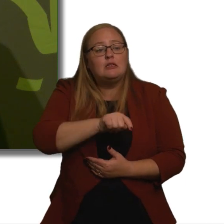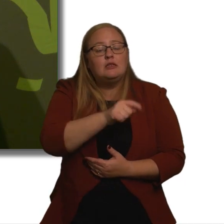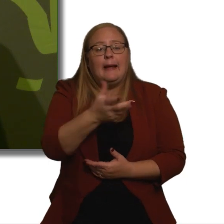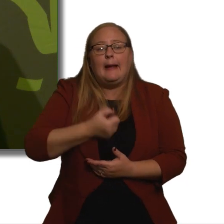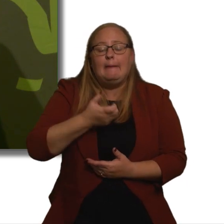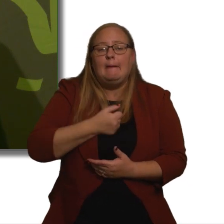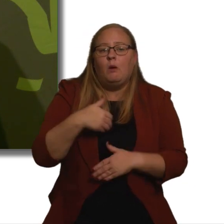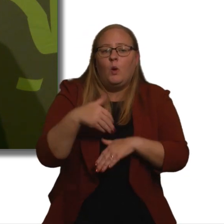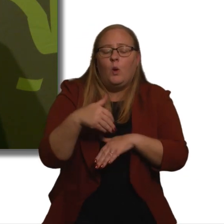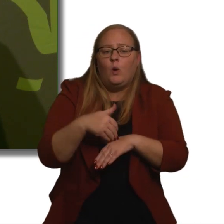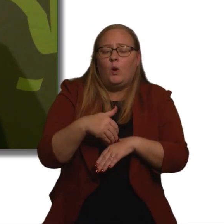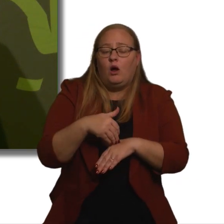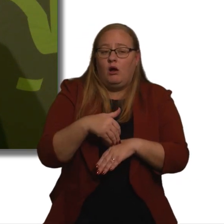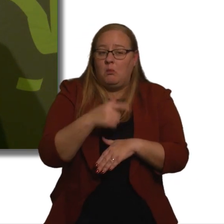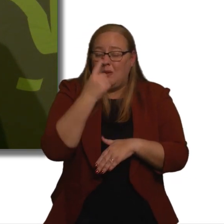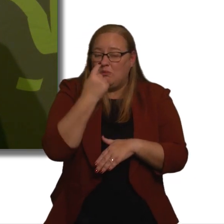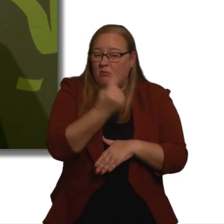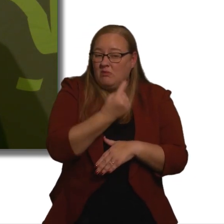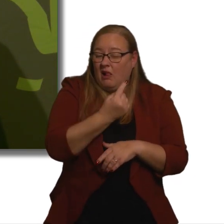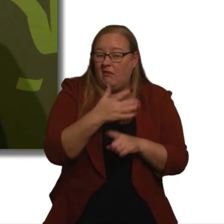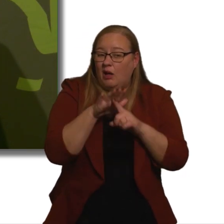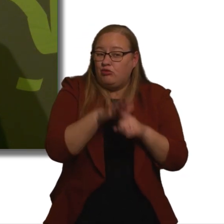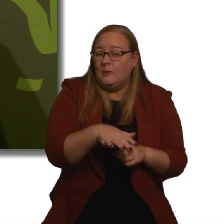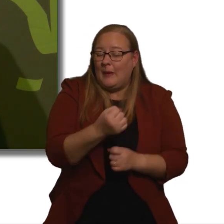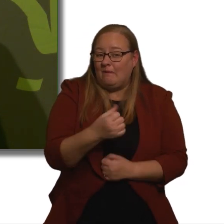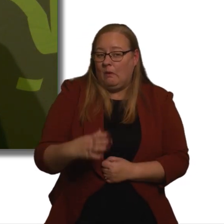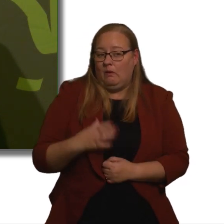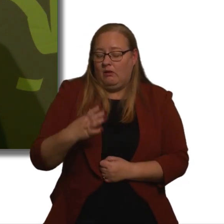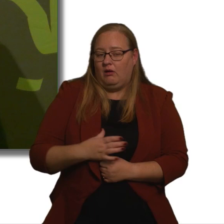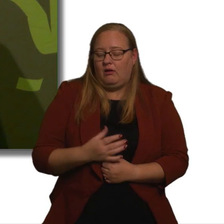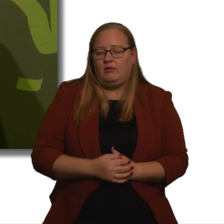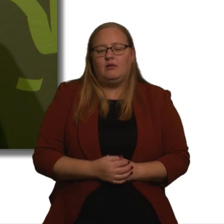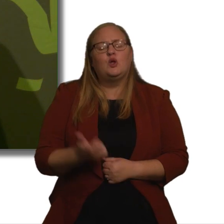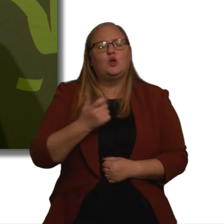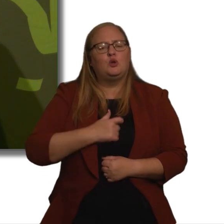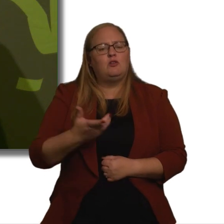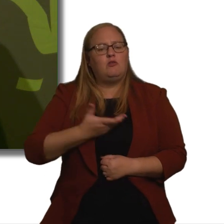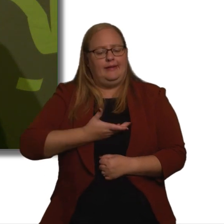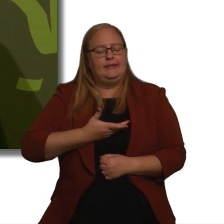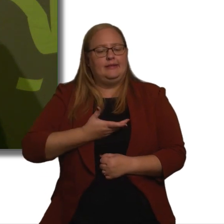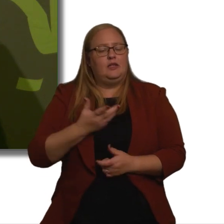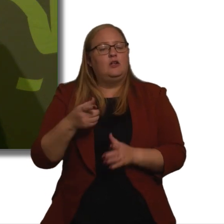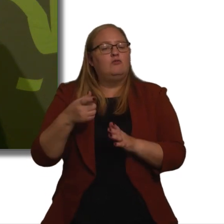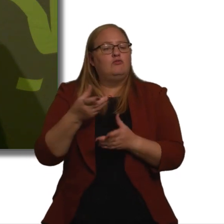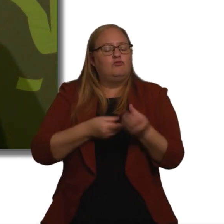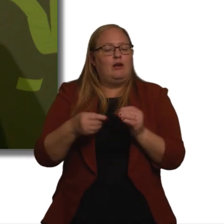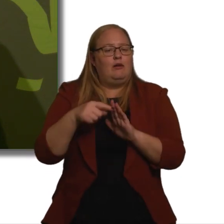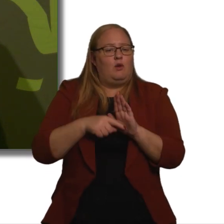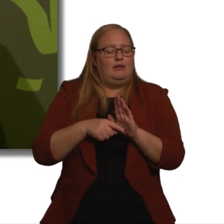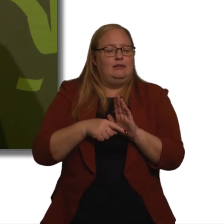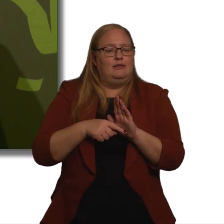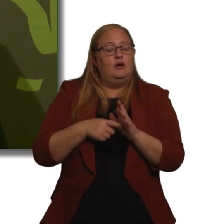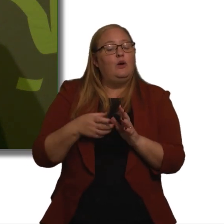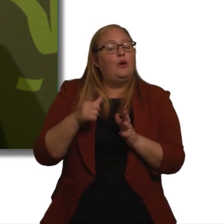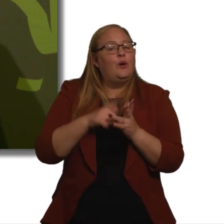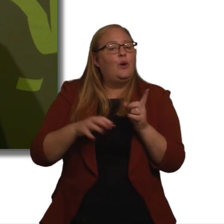oppression. Under the human rights and trade policy, co-ops would consider withdrawing trade if a specific